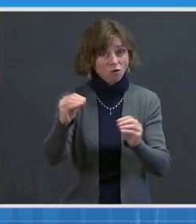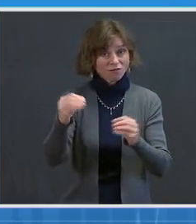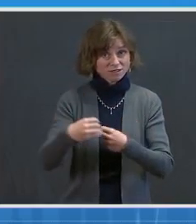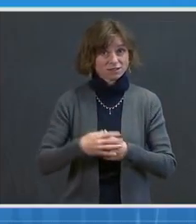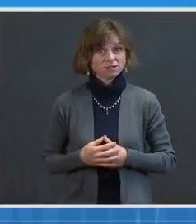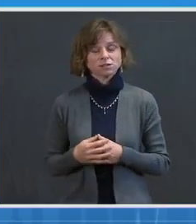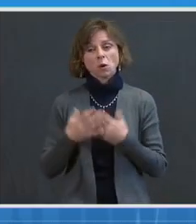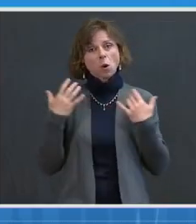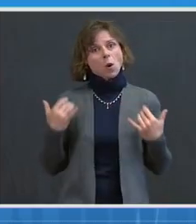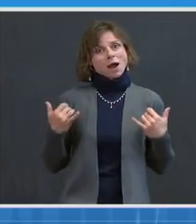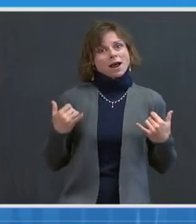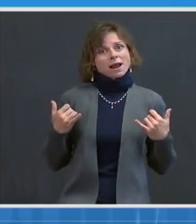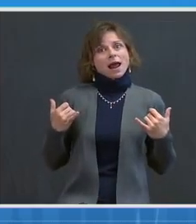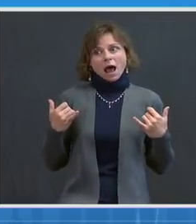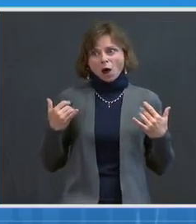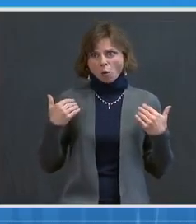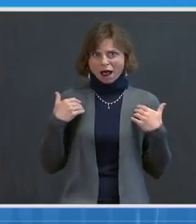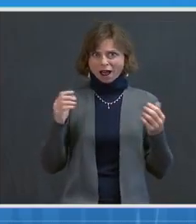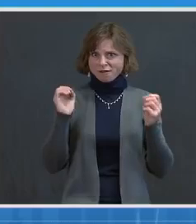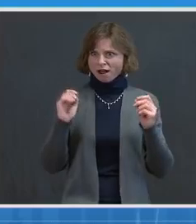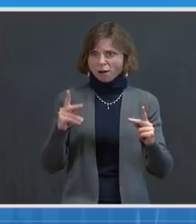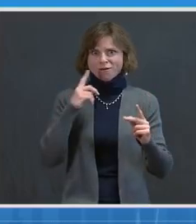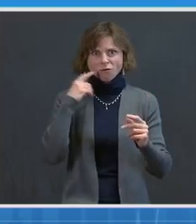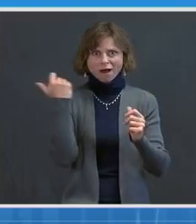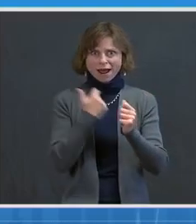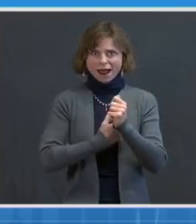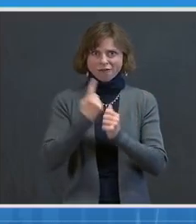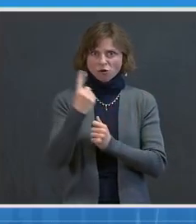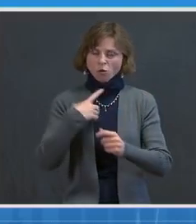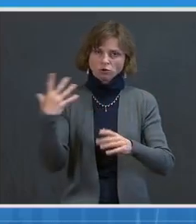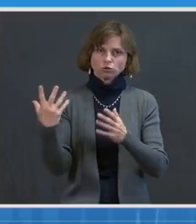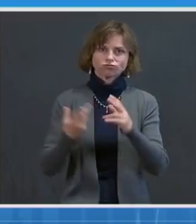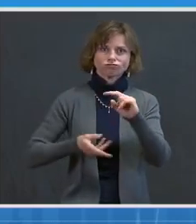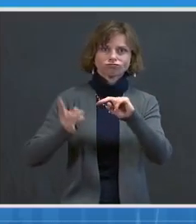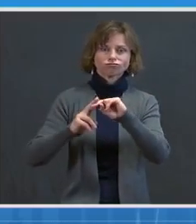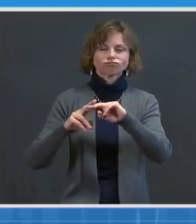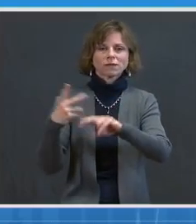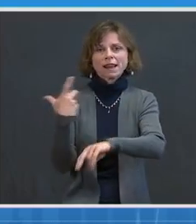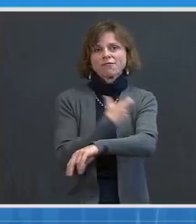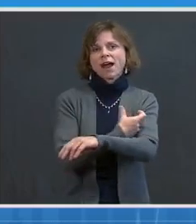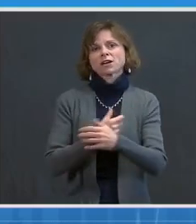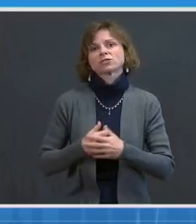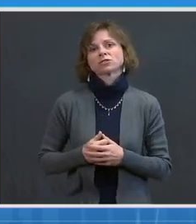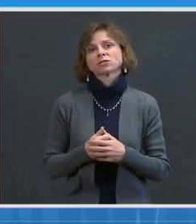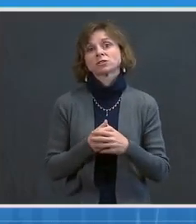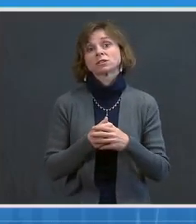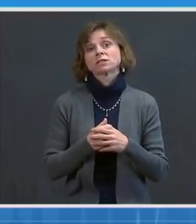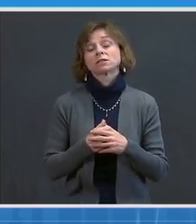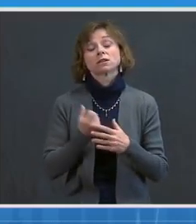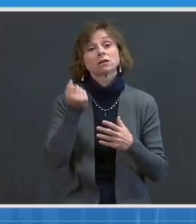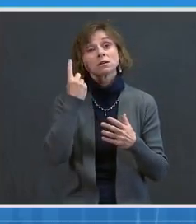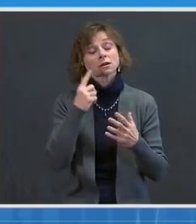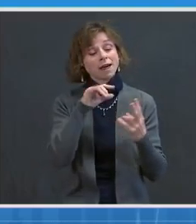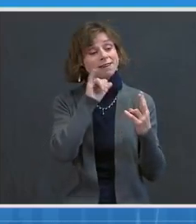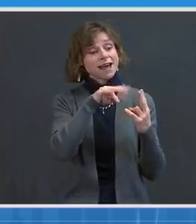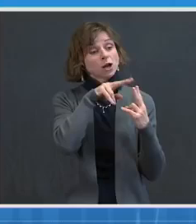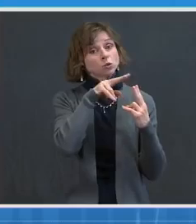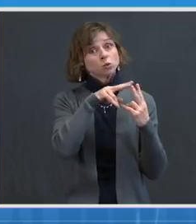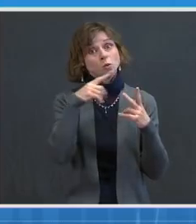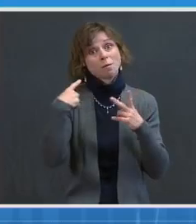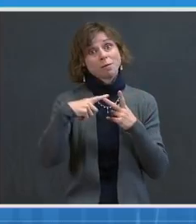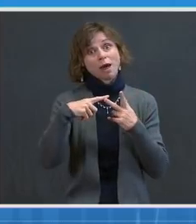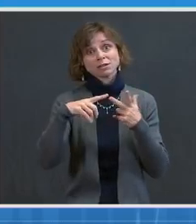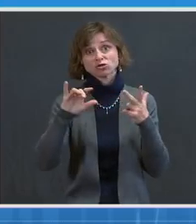for everyone to increase their vaccinations, even as that supply and the supply of Johnson & Johnson vaccine ramp up even